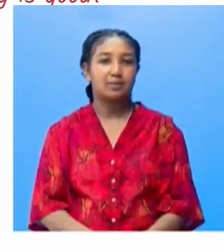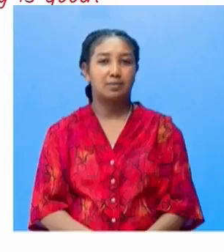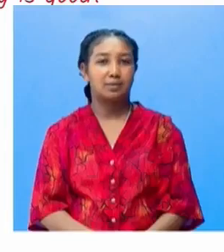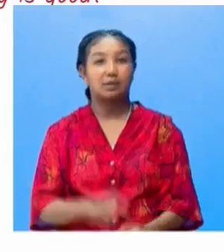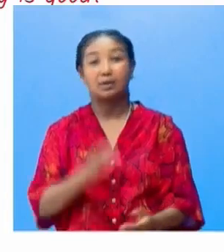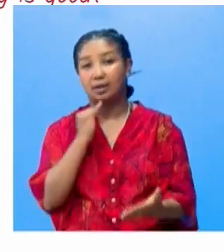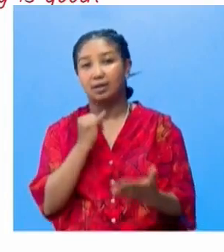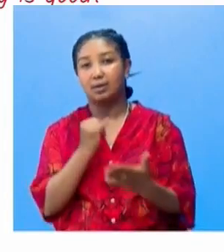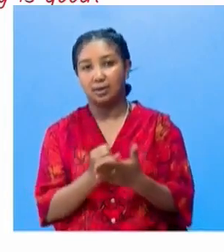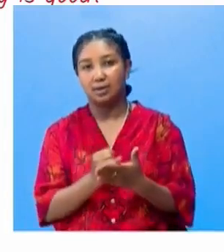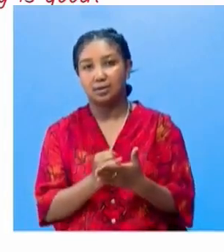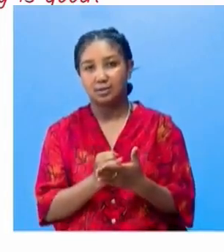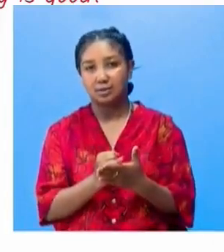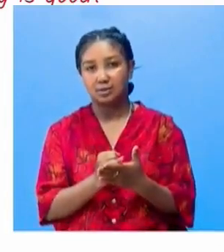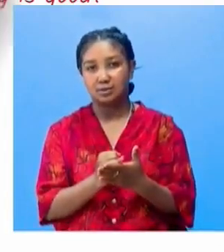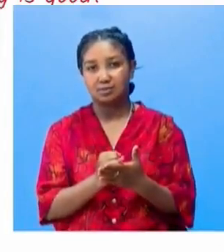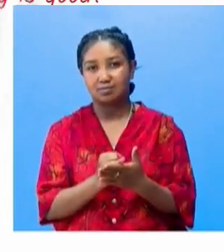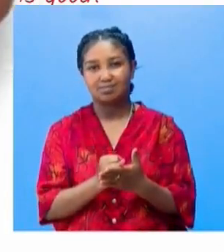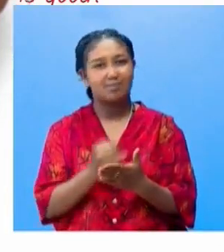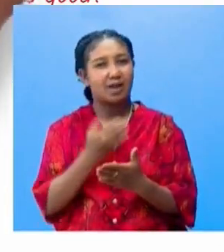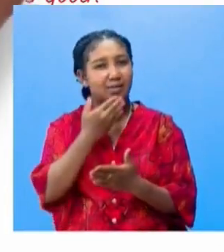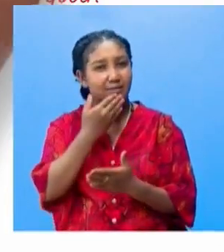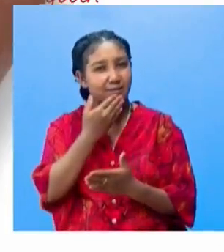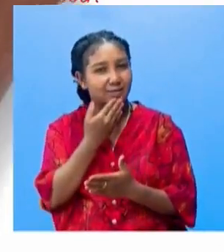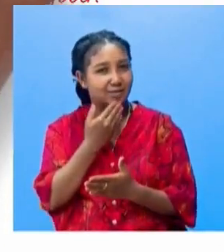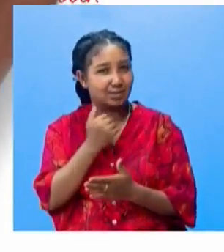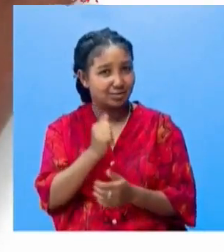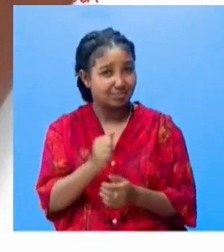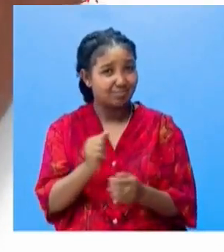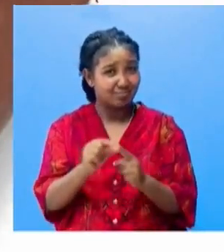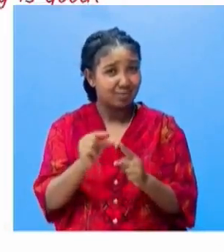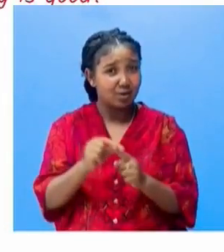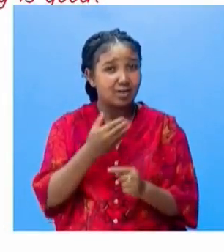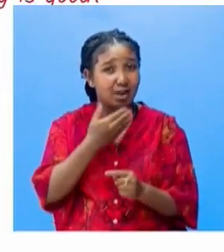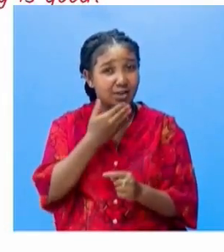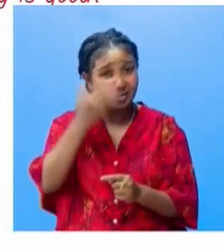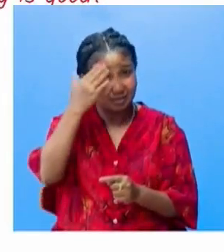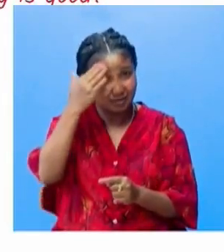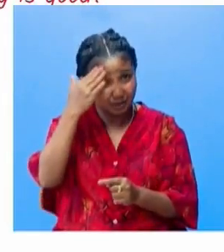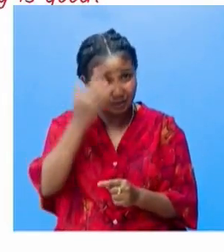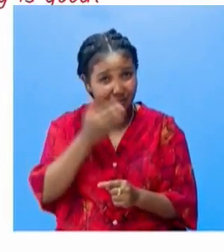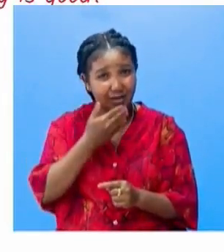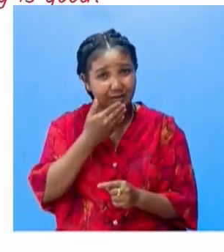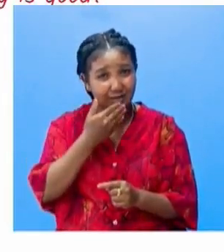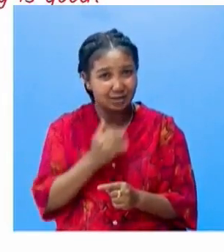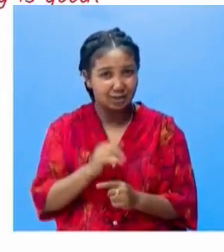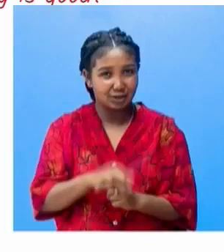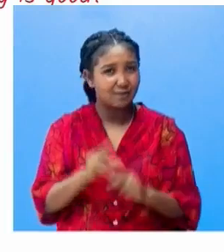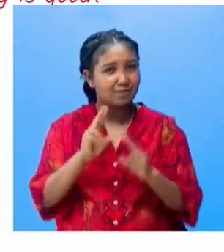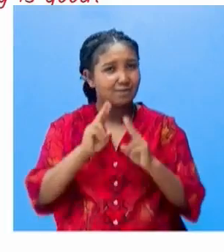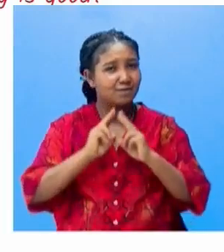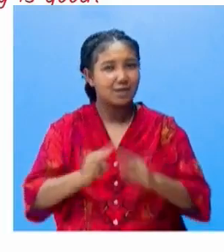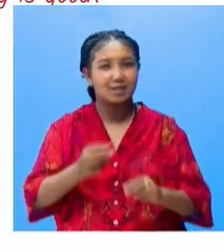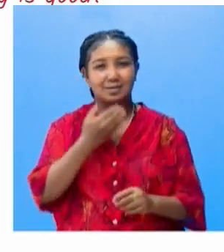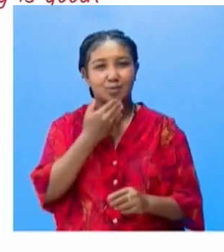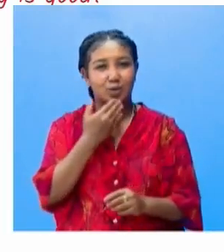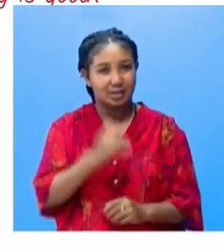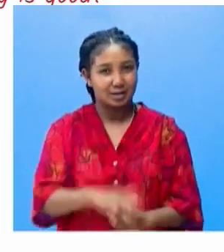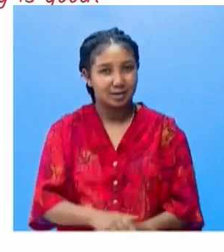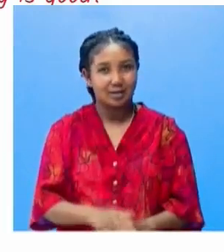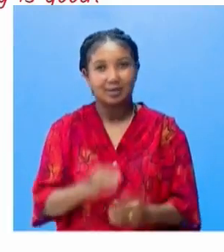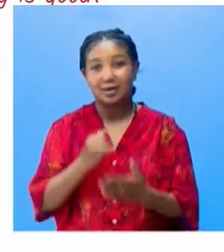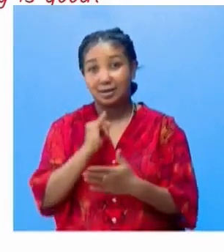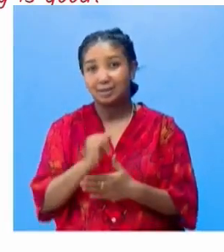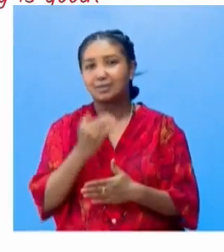it is delicious. You know the word delicious? Yes, very sweet. Yeah, it